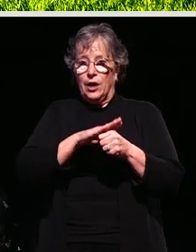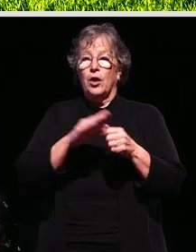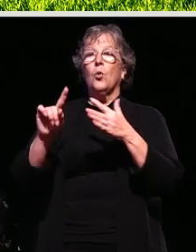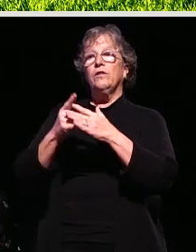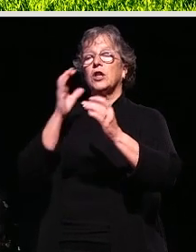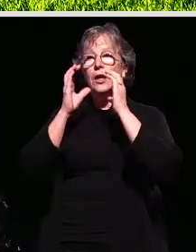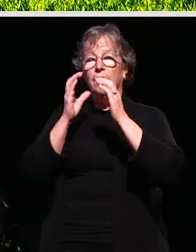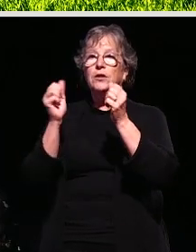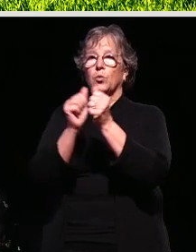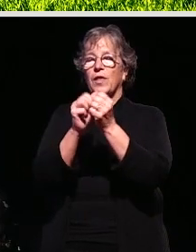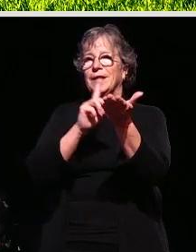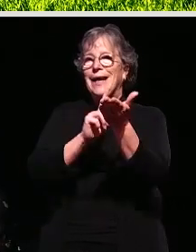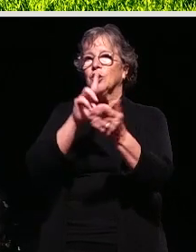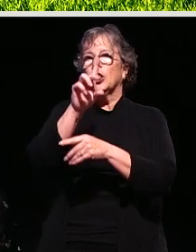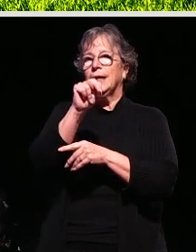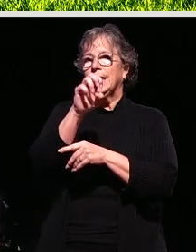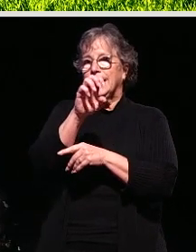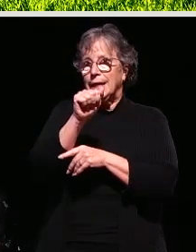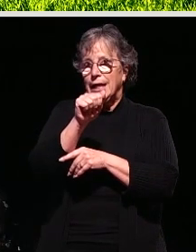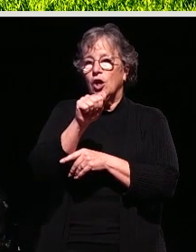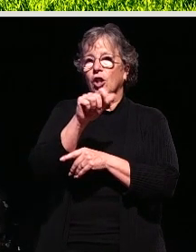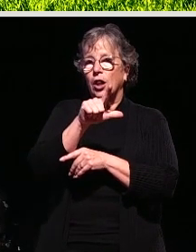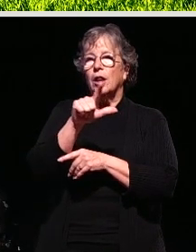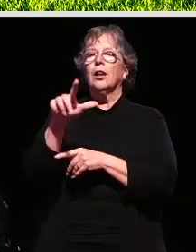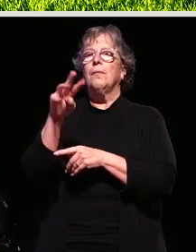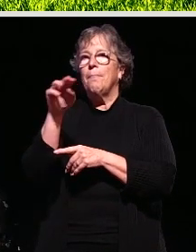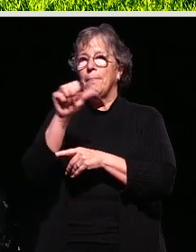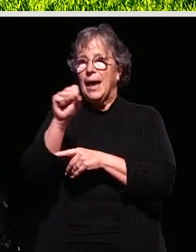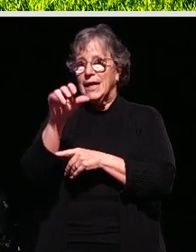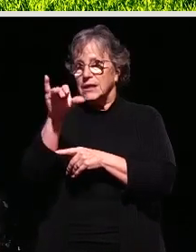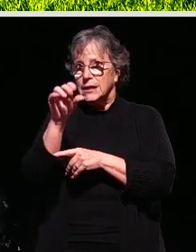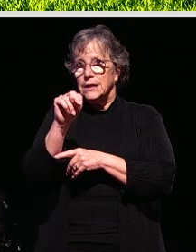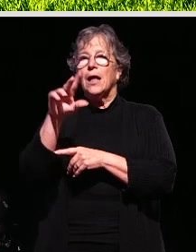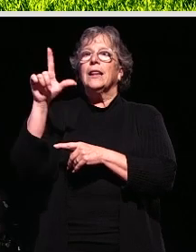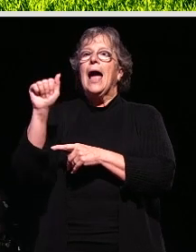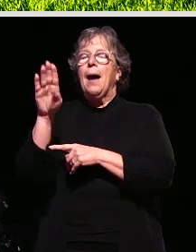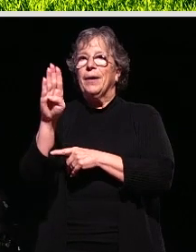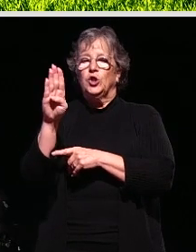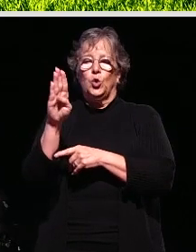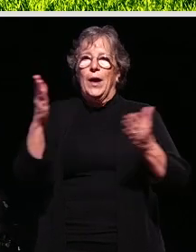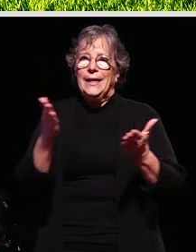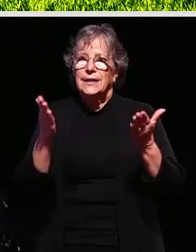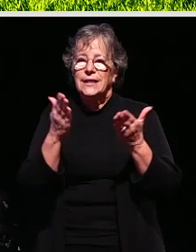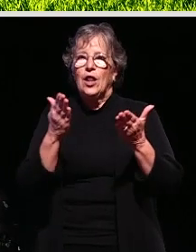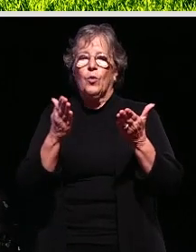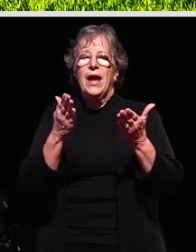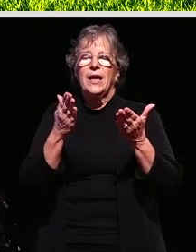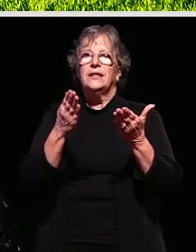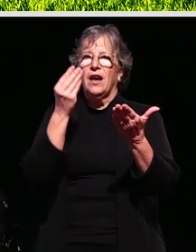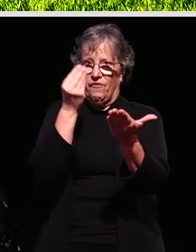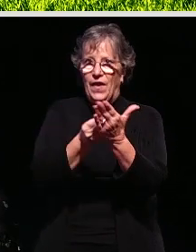conversations with Dr. Neil Matson's lab in horticulture and greenhouse production at Cornell to accelerate validation trials and identify new